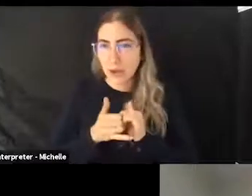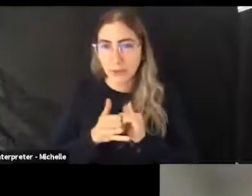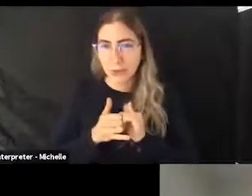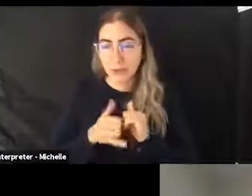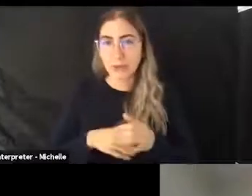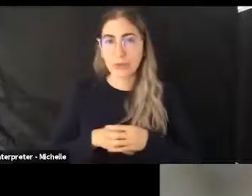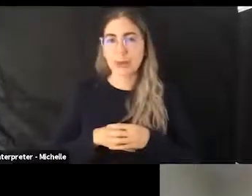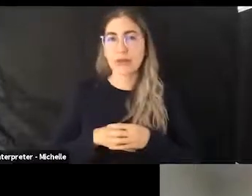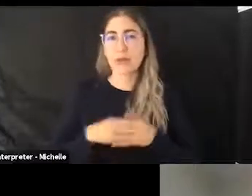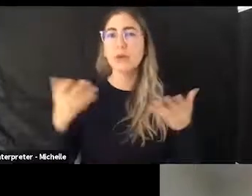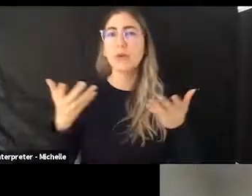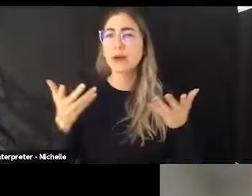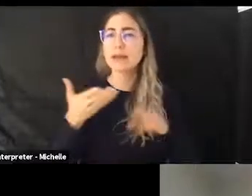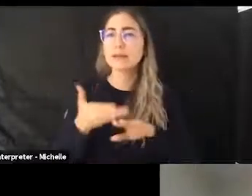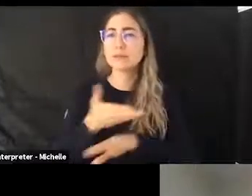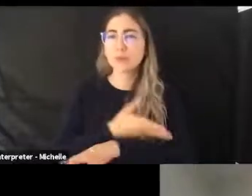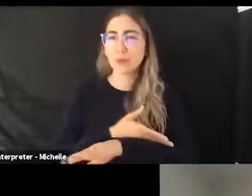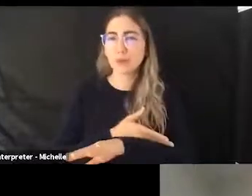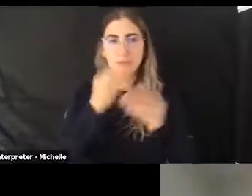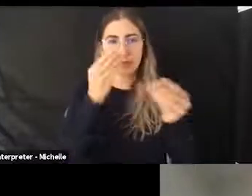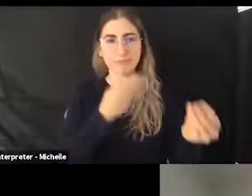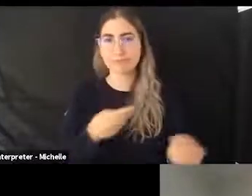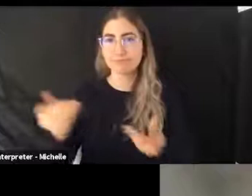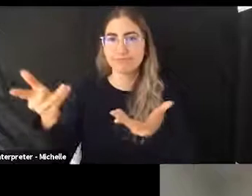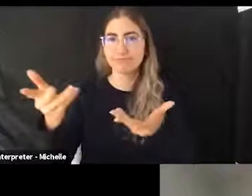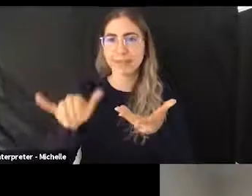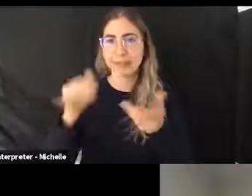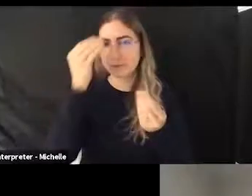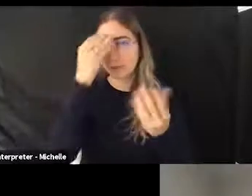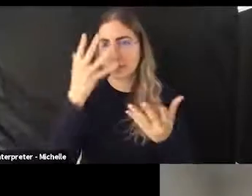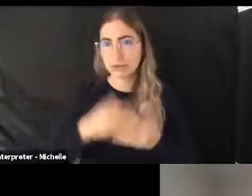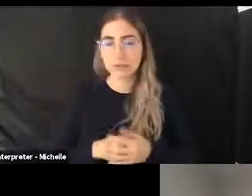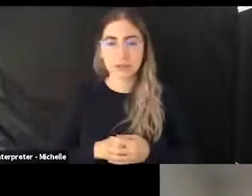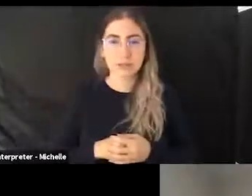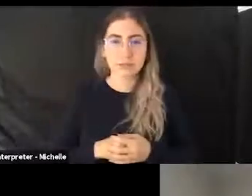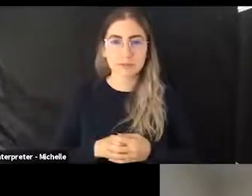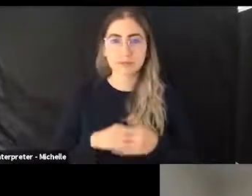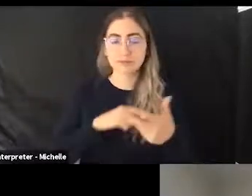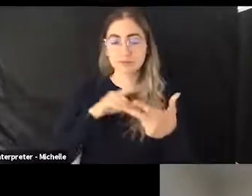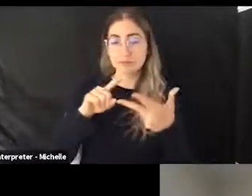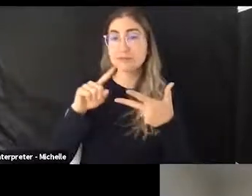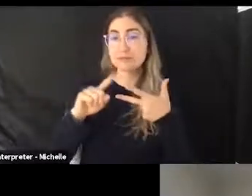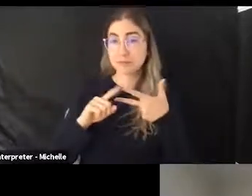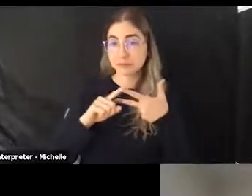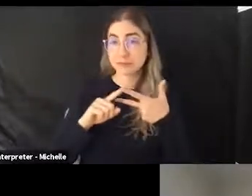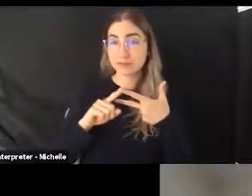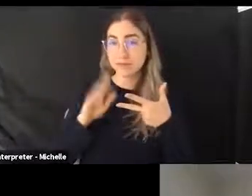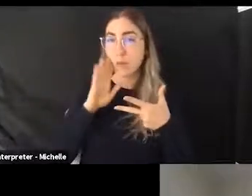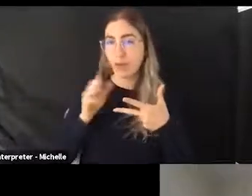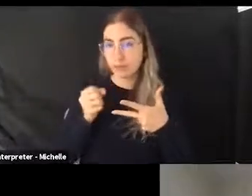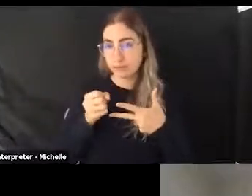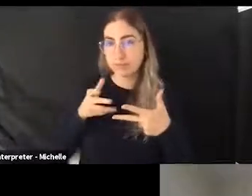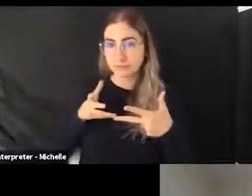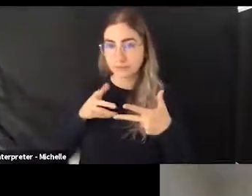And what could be improved in conveying that information? A second area that we'll talk about today